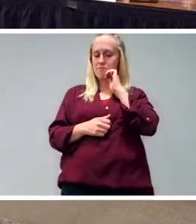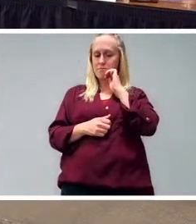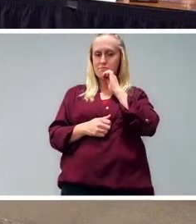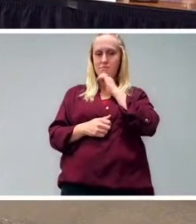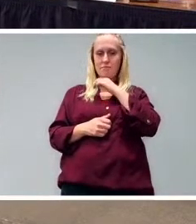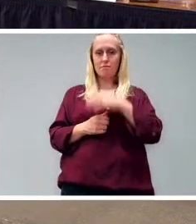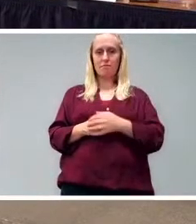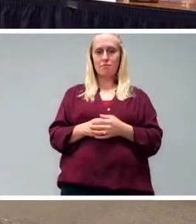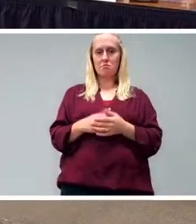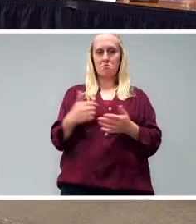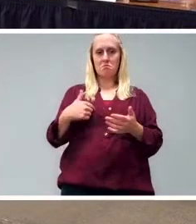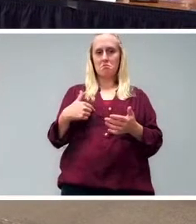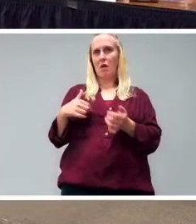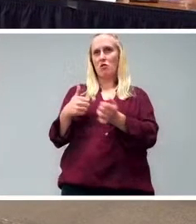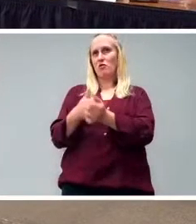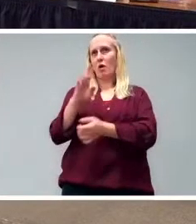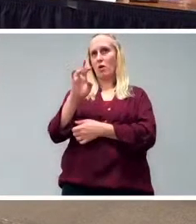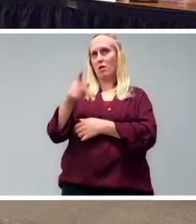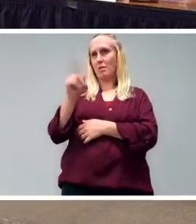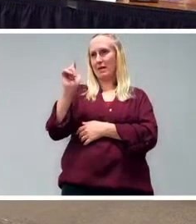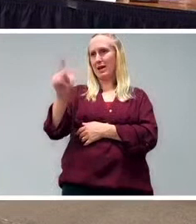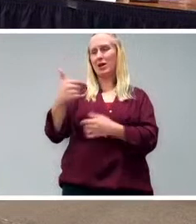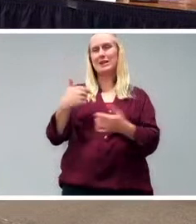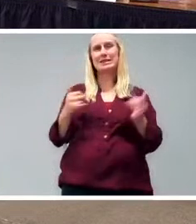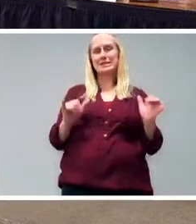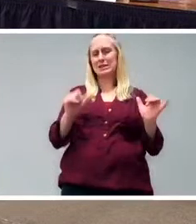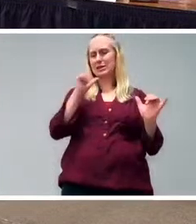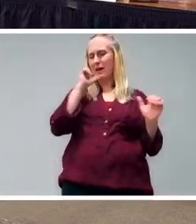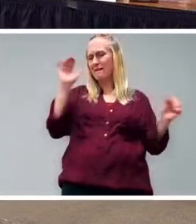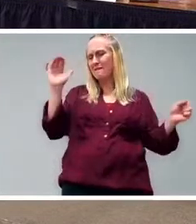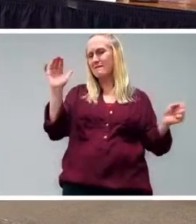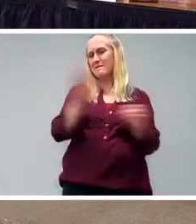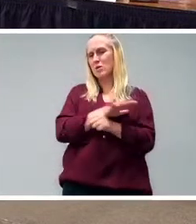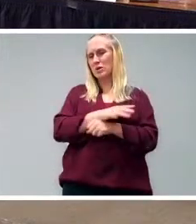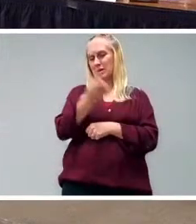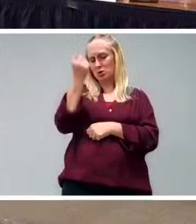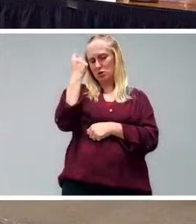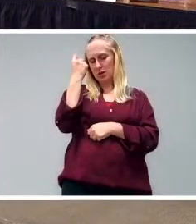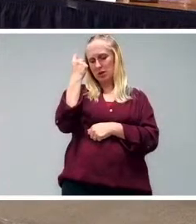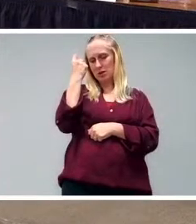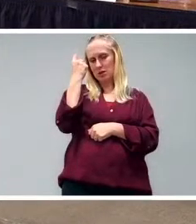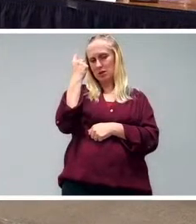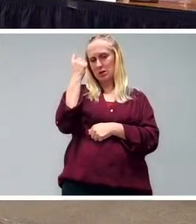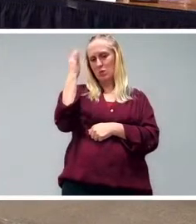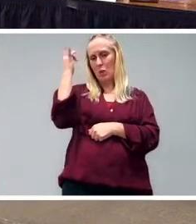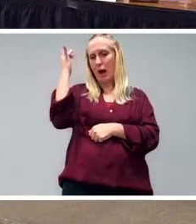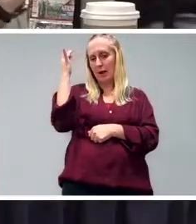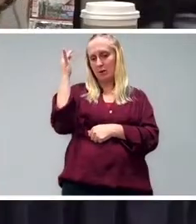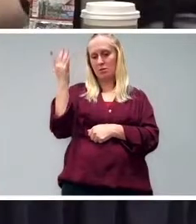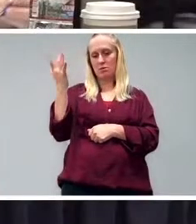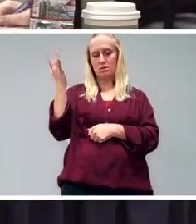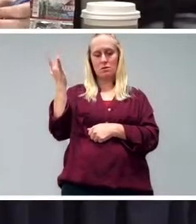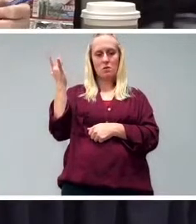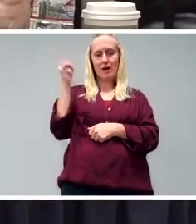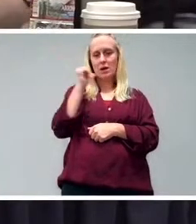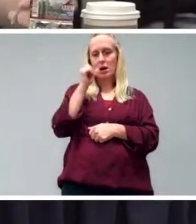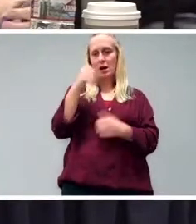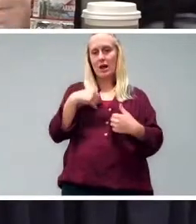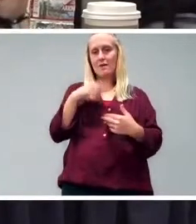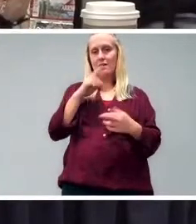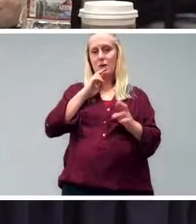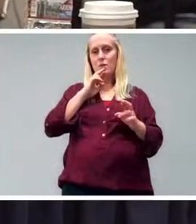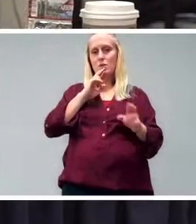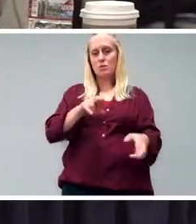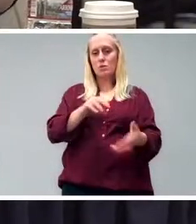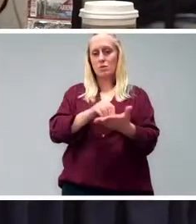I'll just follow up later. Okay. I still just don't quite understand the why. Like, why couldn't we have that recorded with